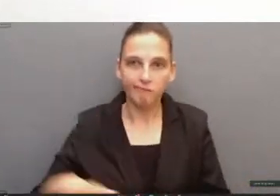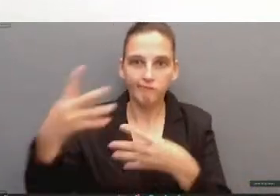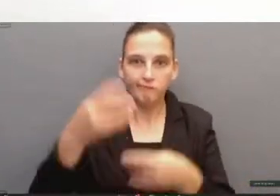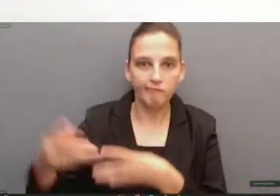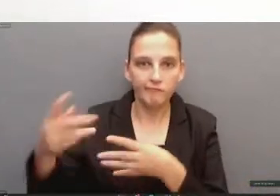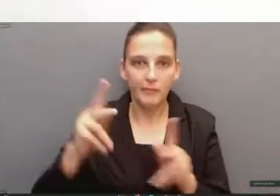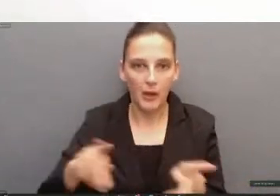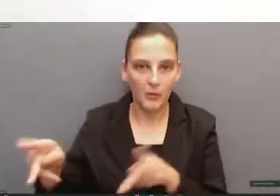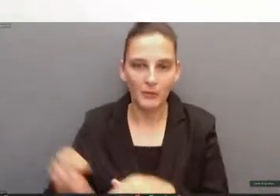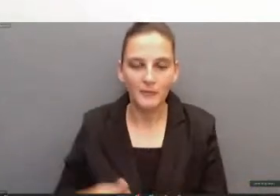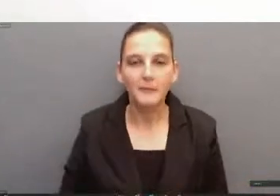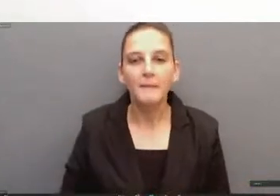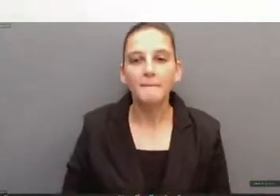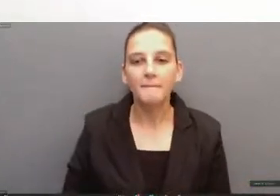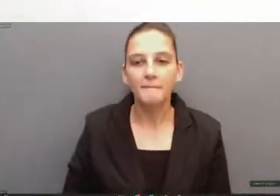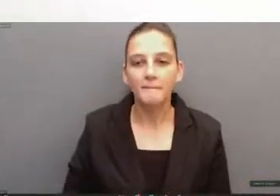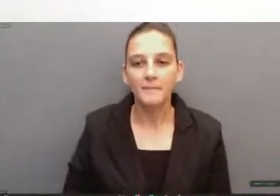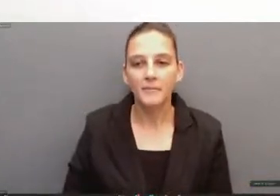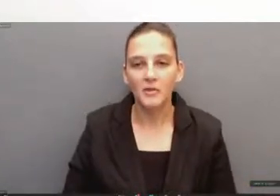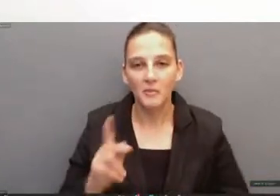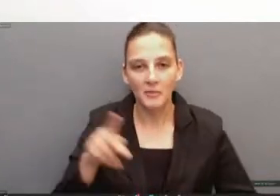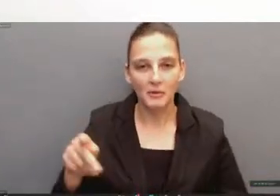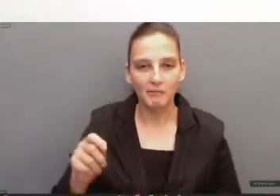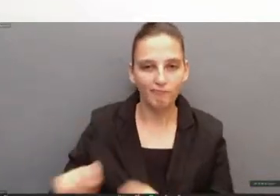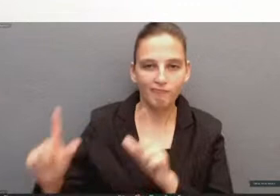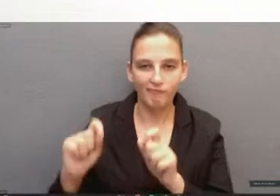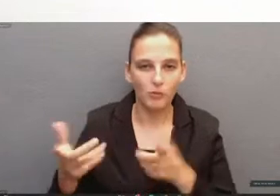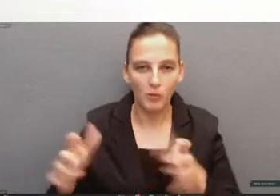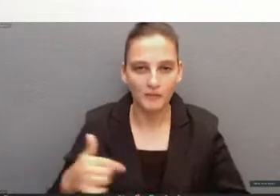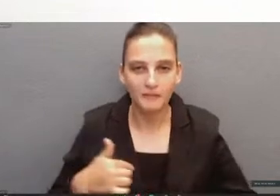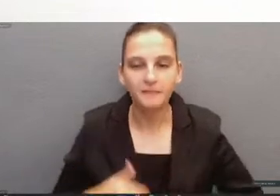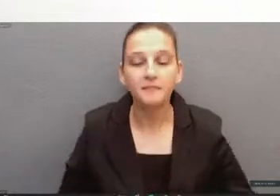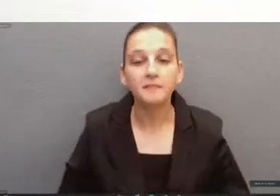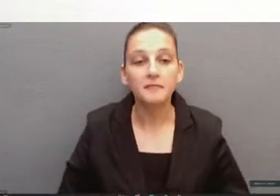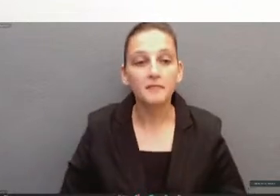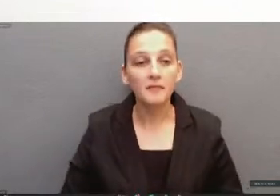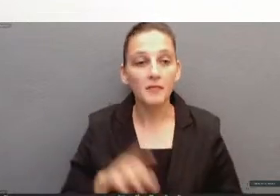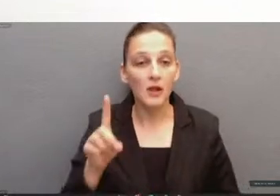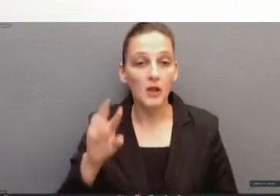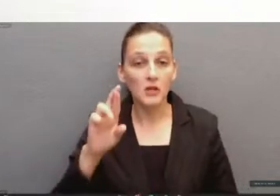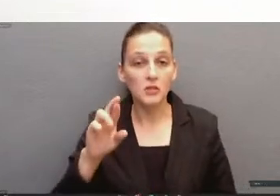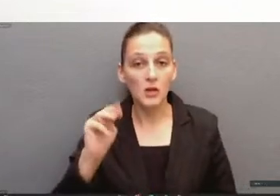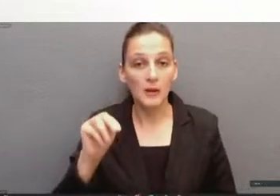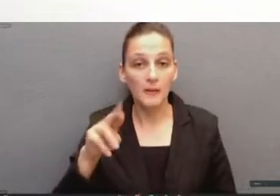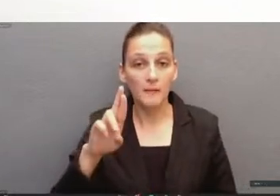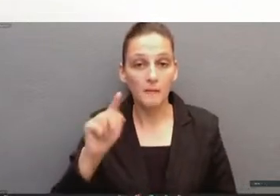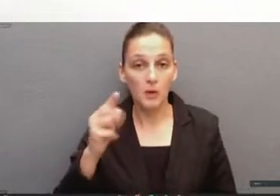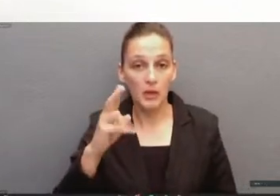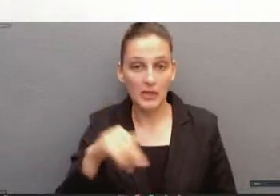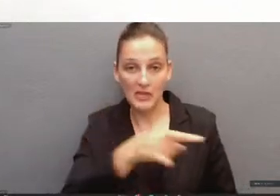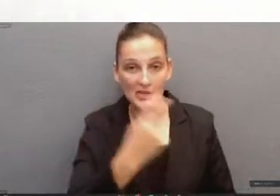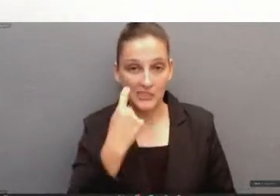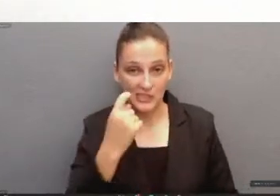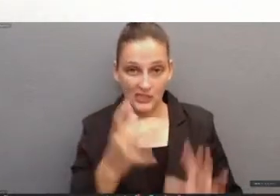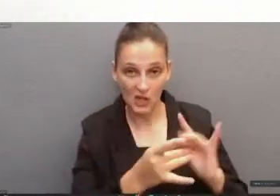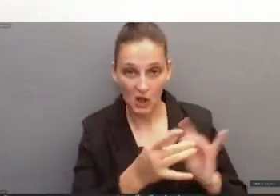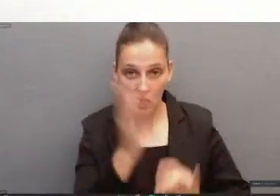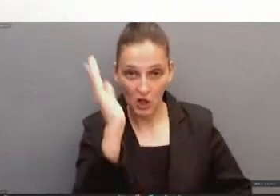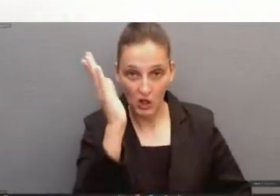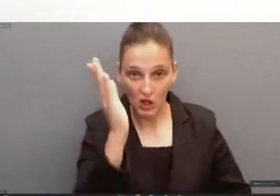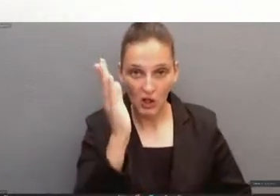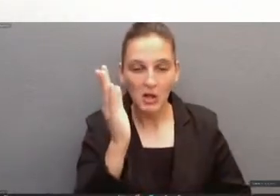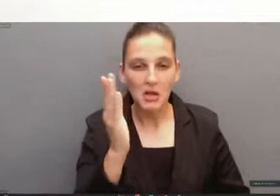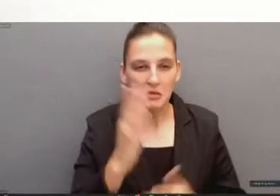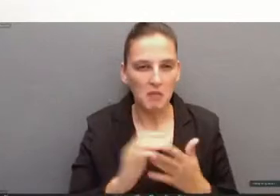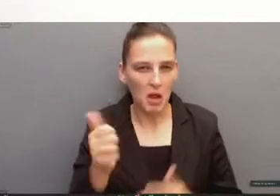mention is that when Dr. Murthy was talking, as well as I think some other individuals